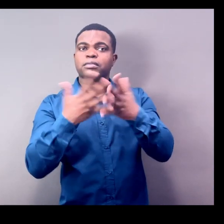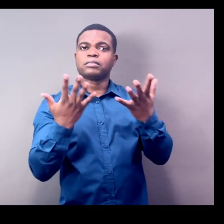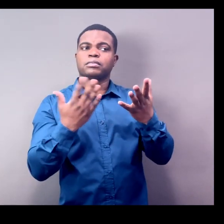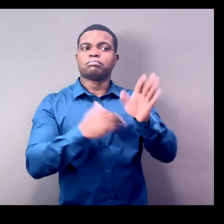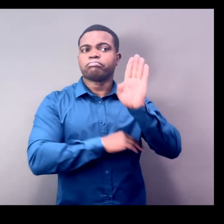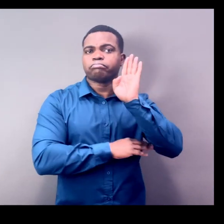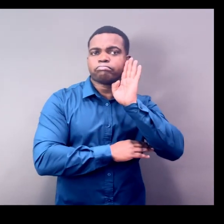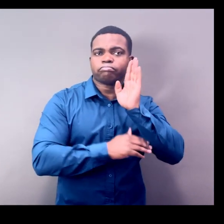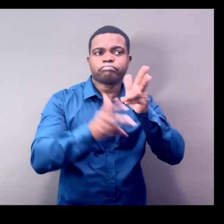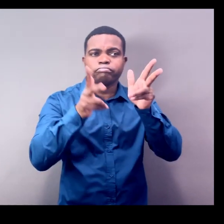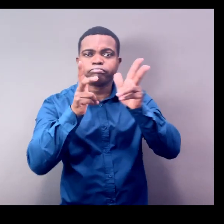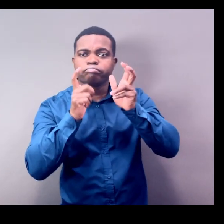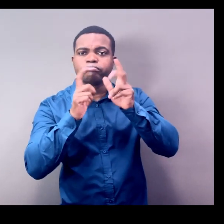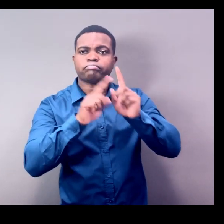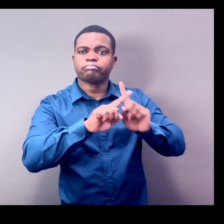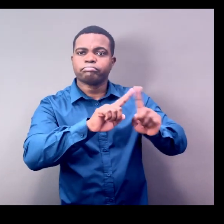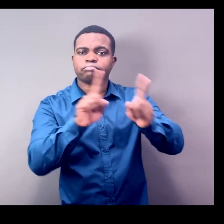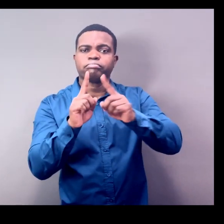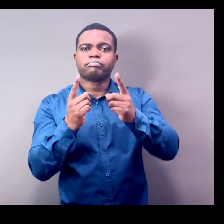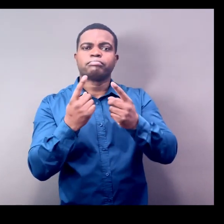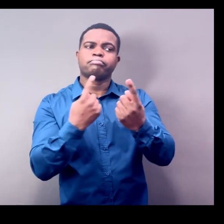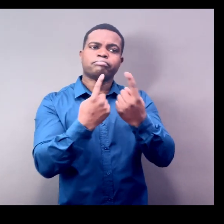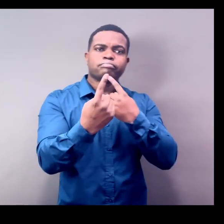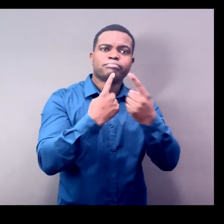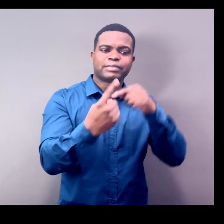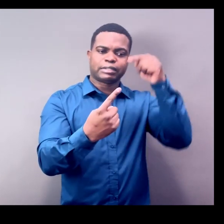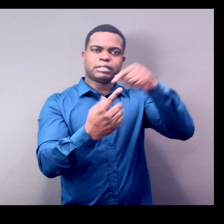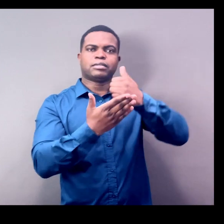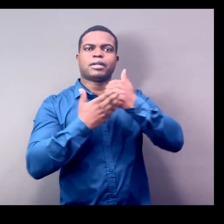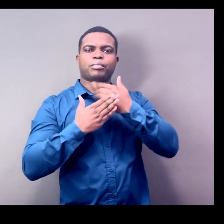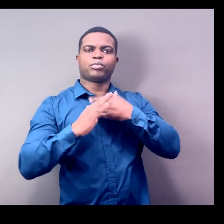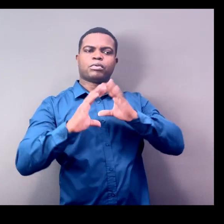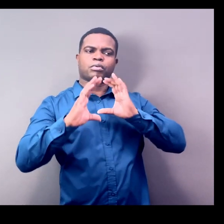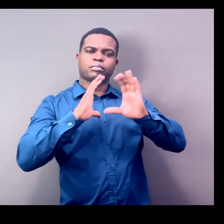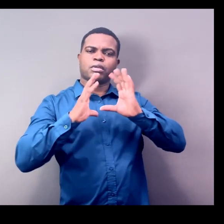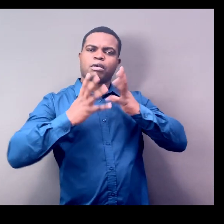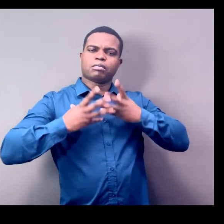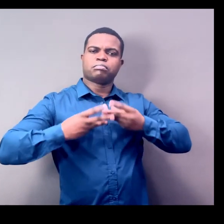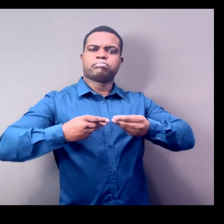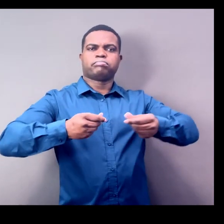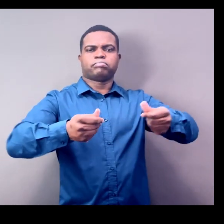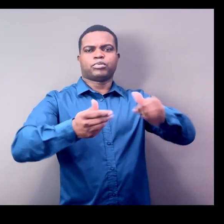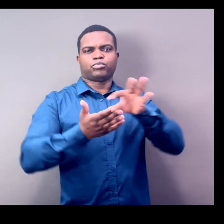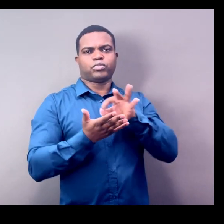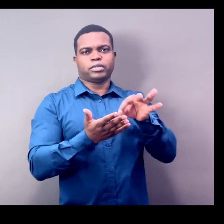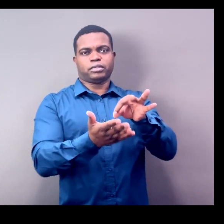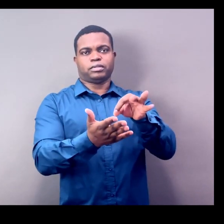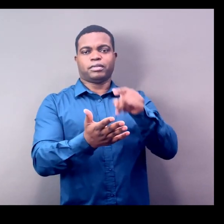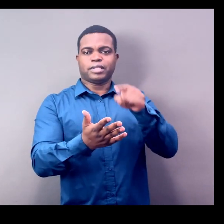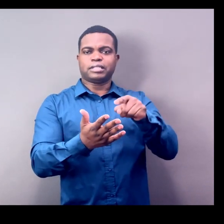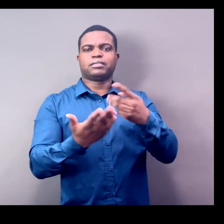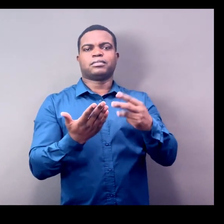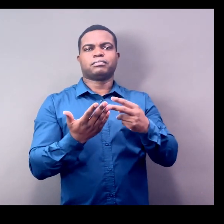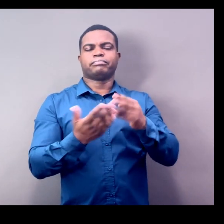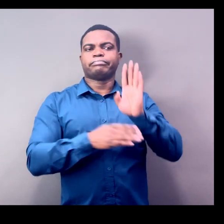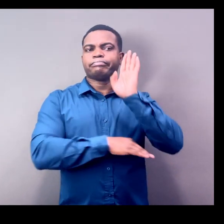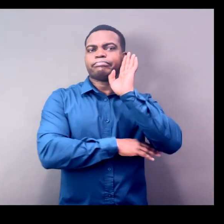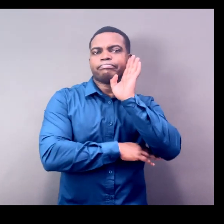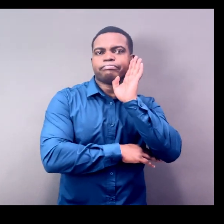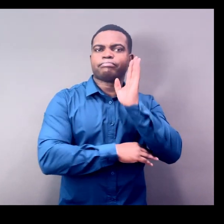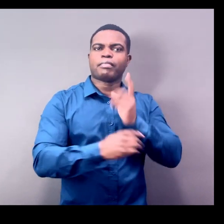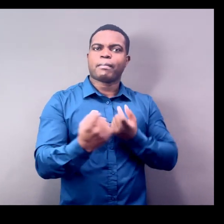active listening, and so on. We talked about effective communication techniques. We mentioned active listening